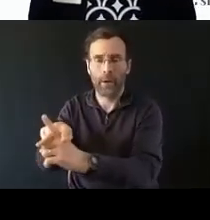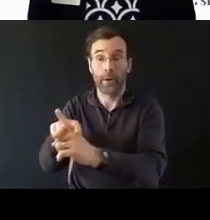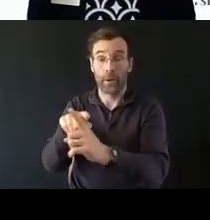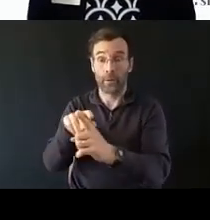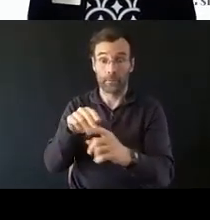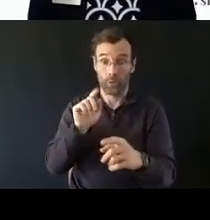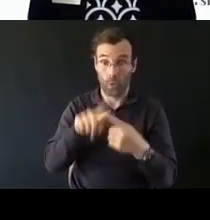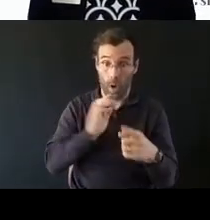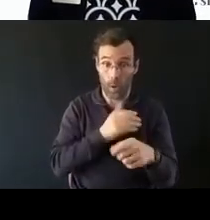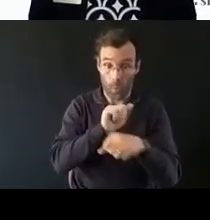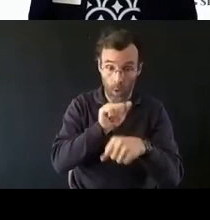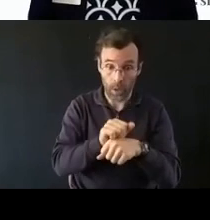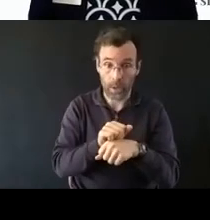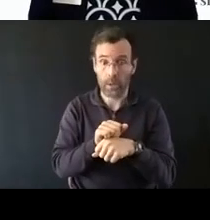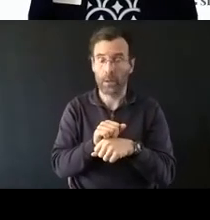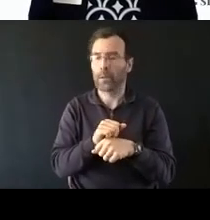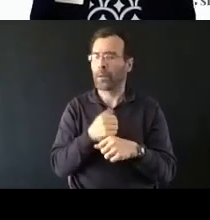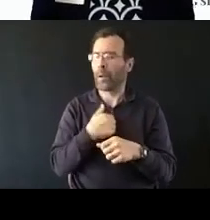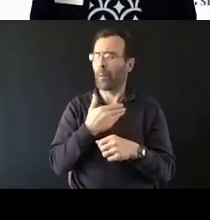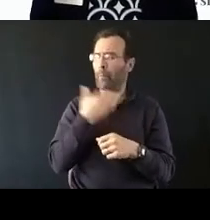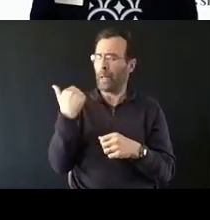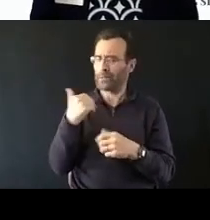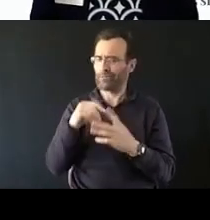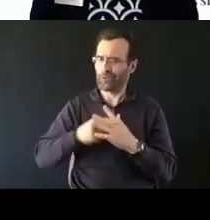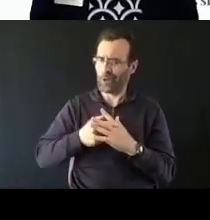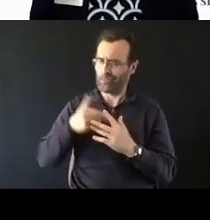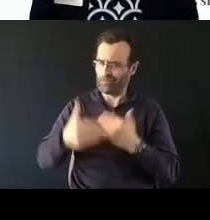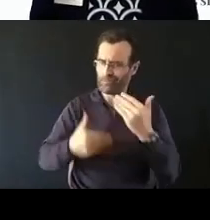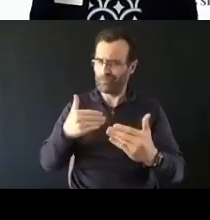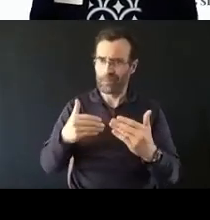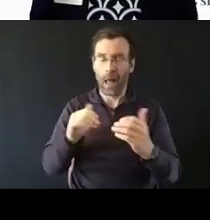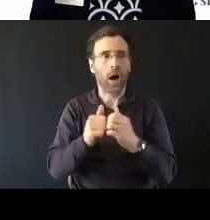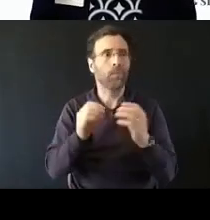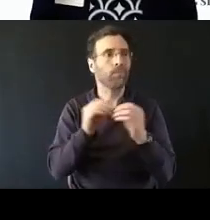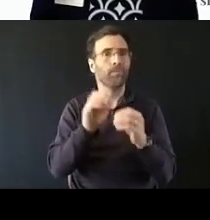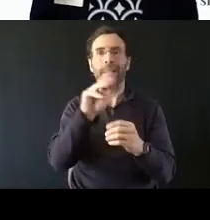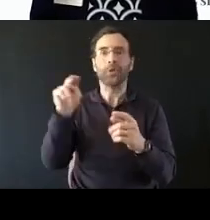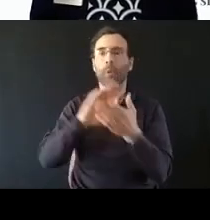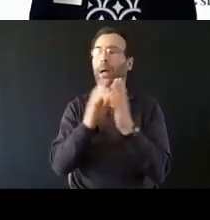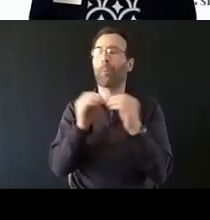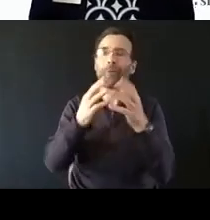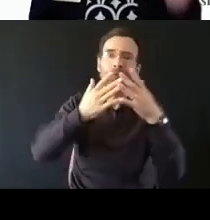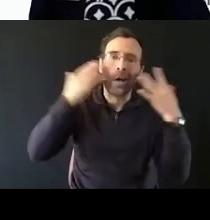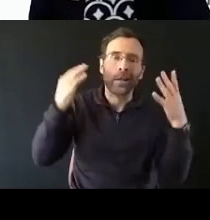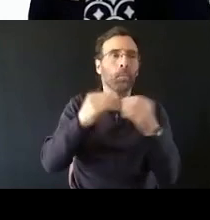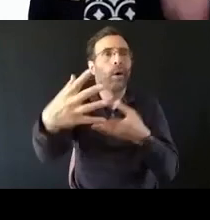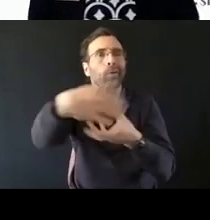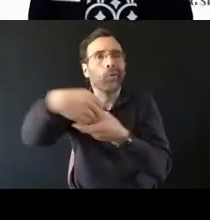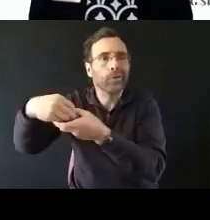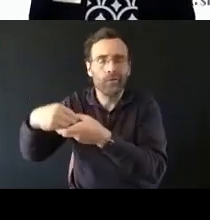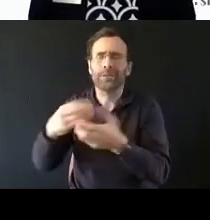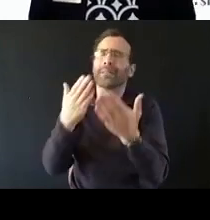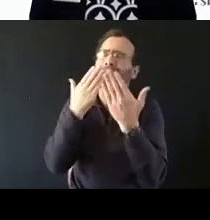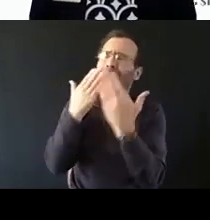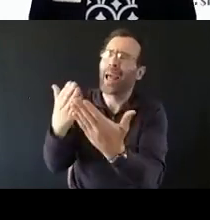work and putting our best foot forward for age-friendly, inclusive Minnesota. So thank you for that. And